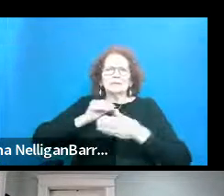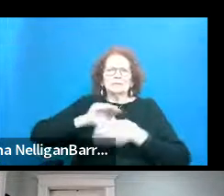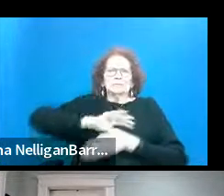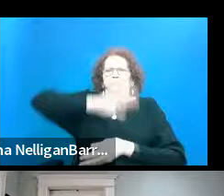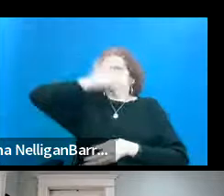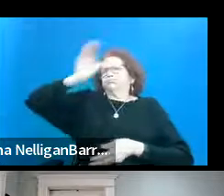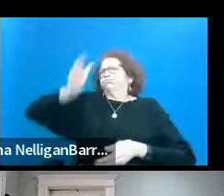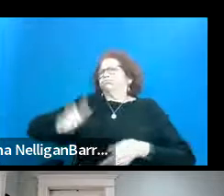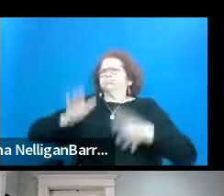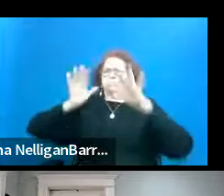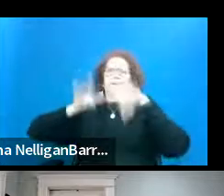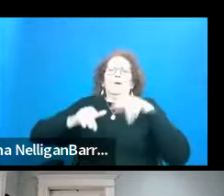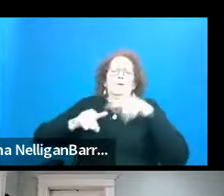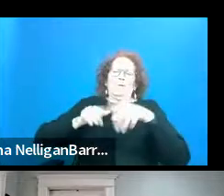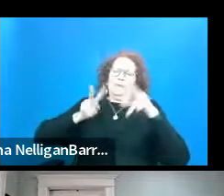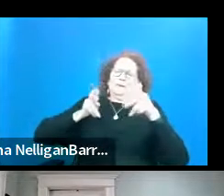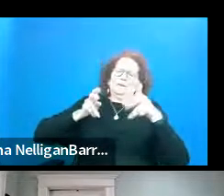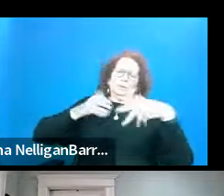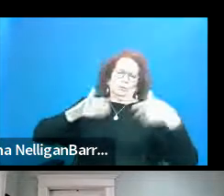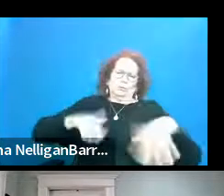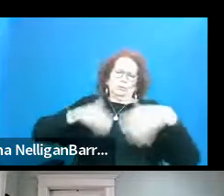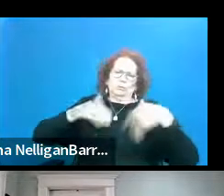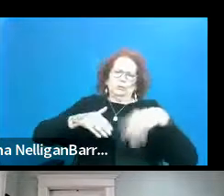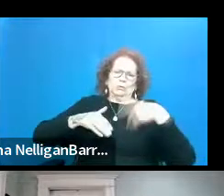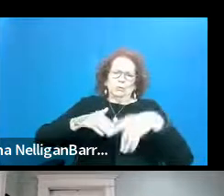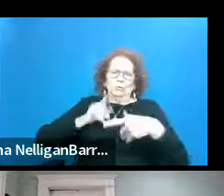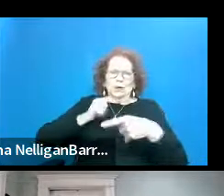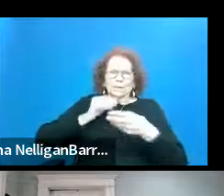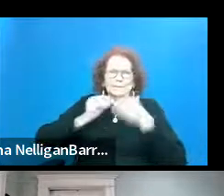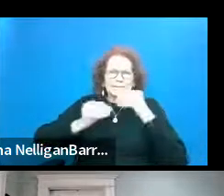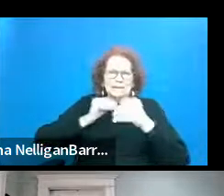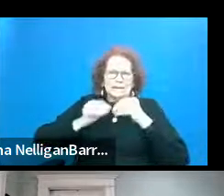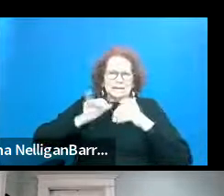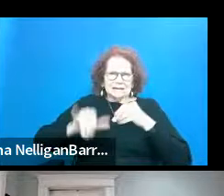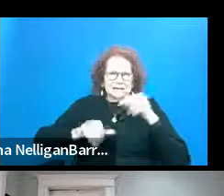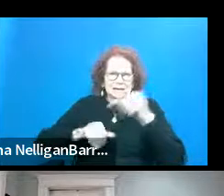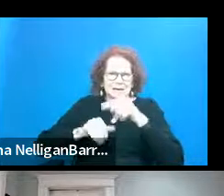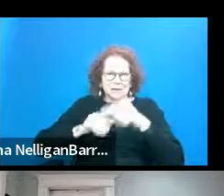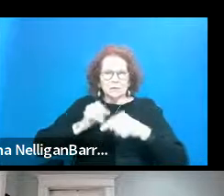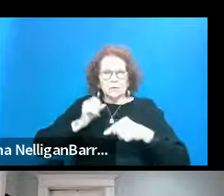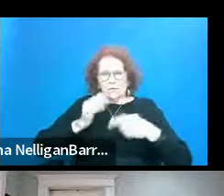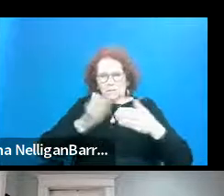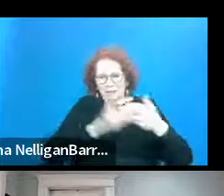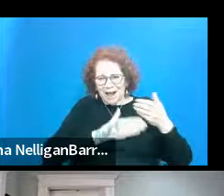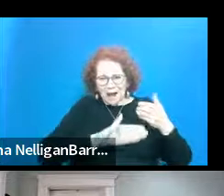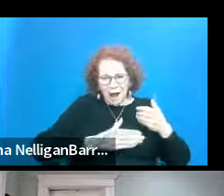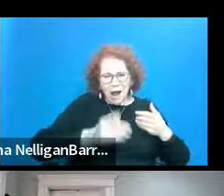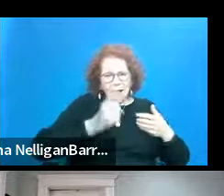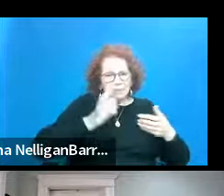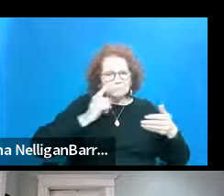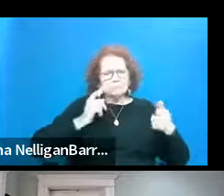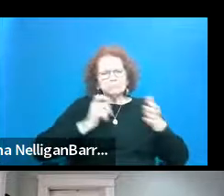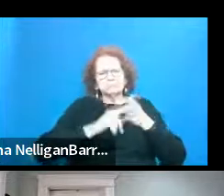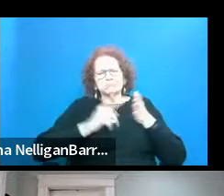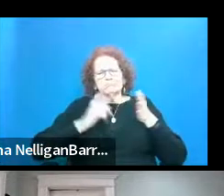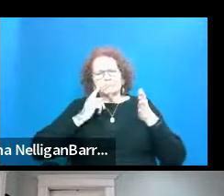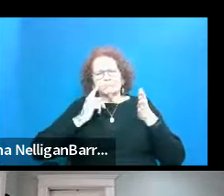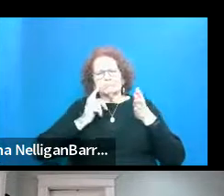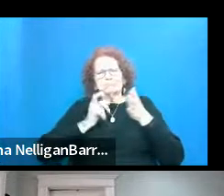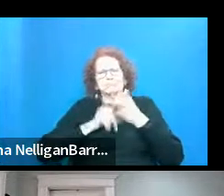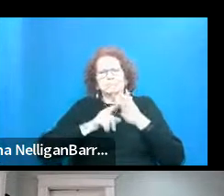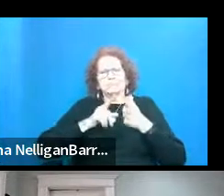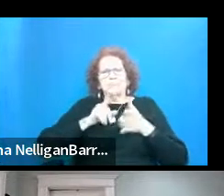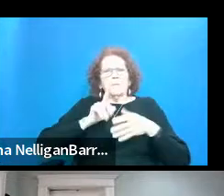big. Other than that, you have the notes for everything else. If there's anything you need me to work on, please feel free to reach out